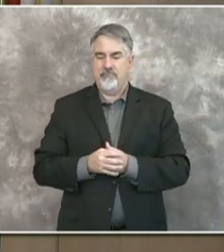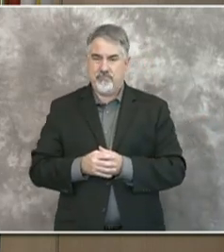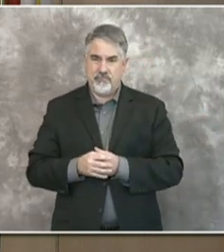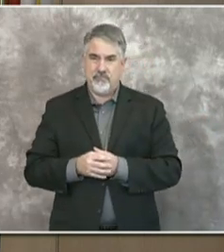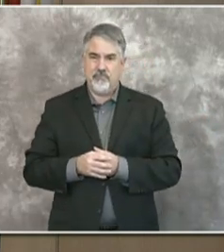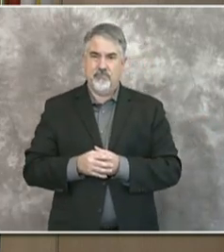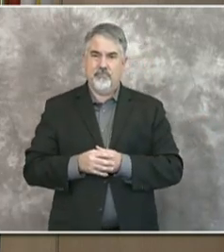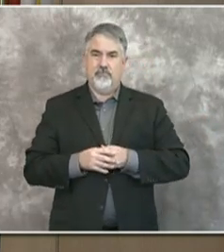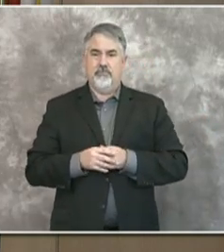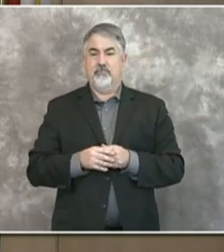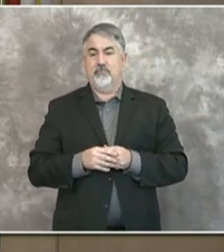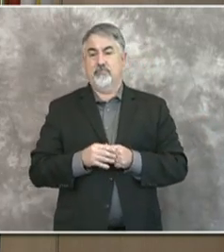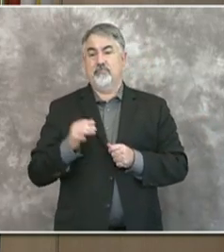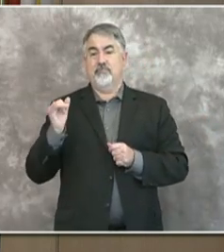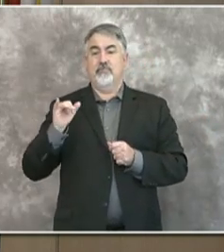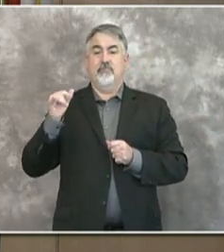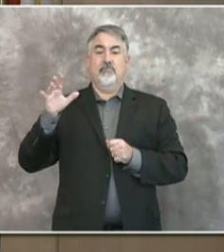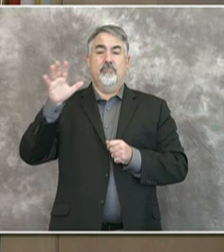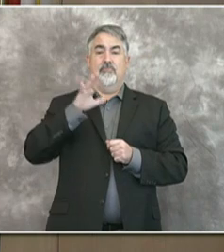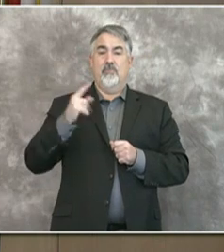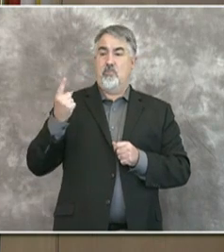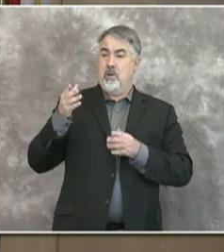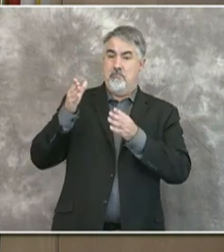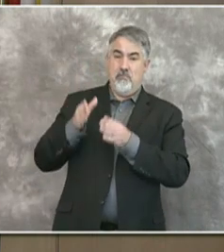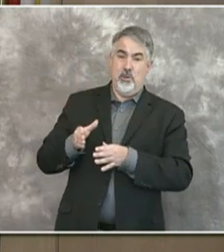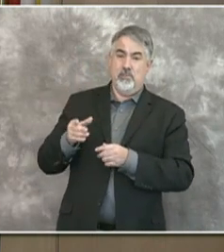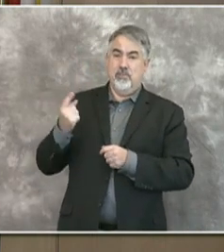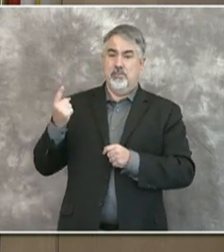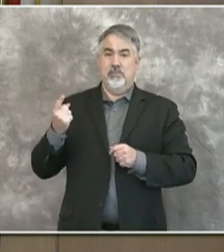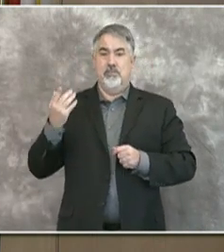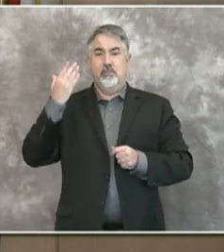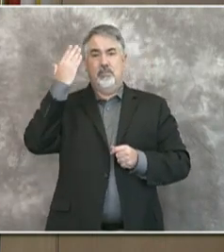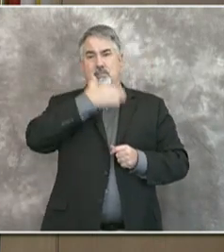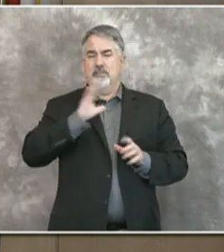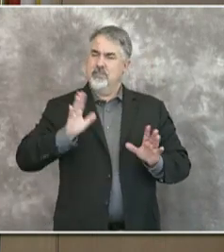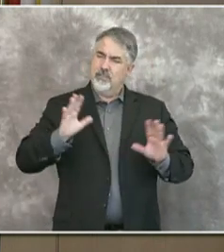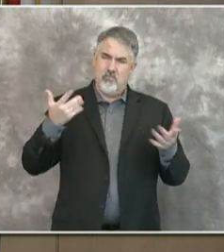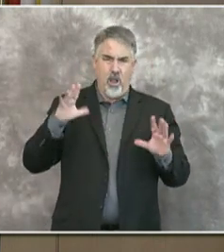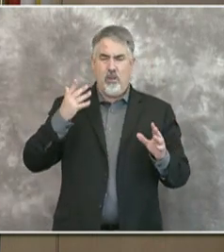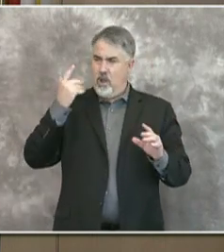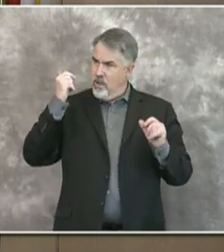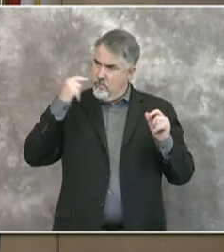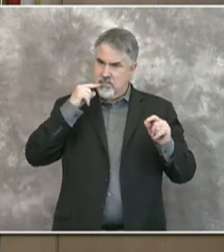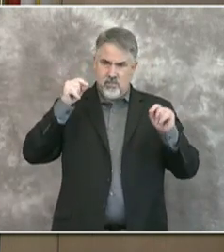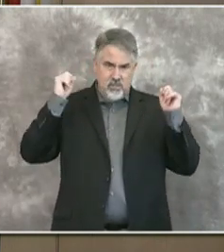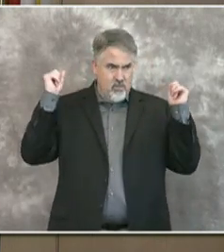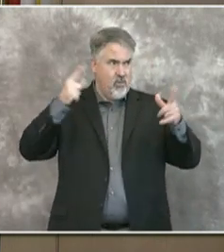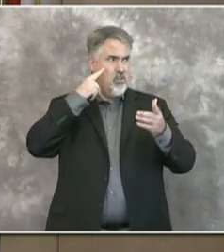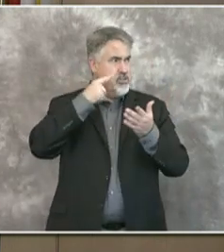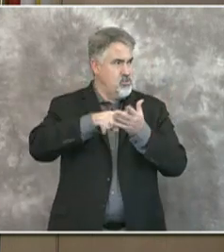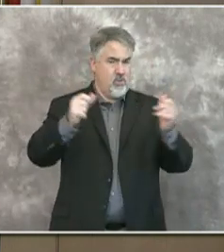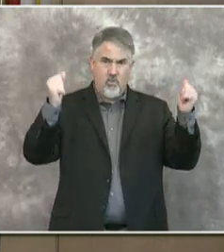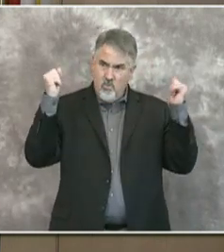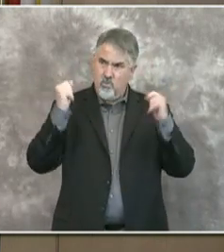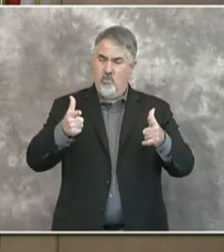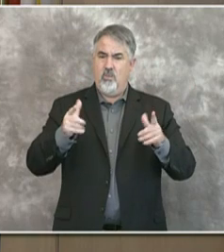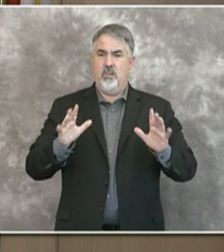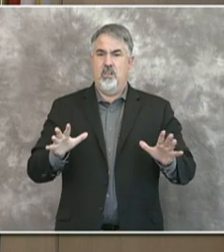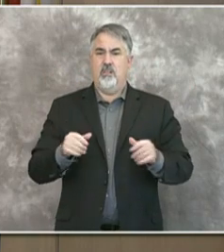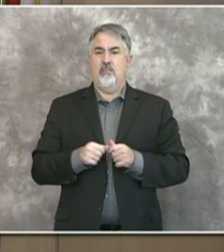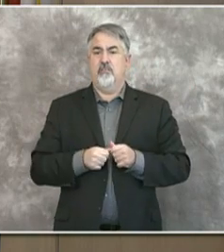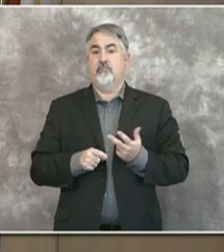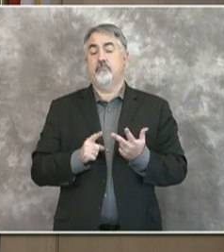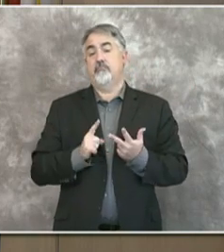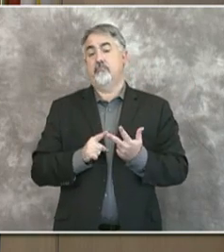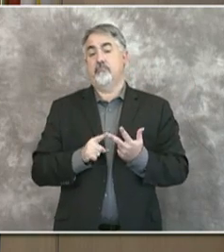population and no person we can afford to miss. Now, the third component of the T3 strategy, treatment, stands